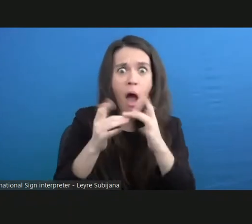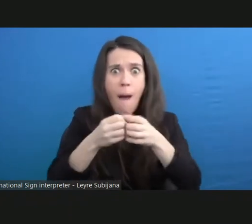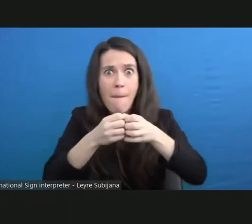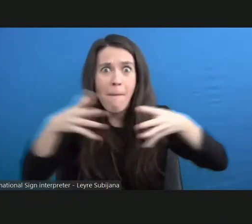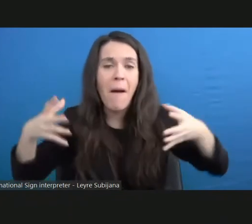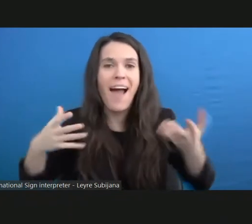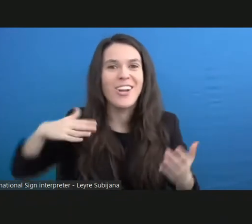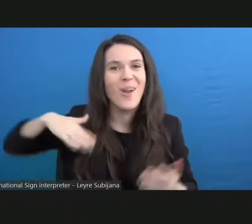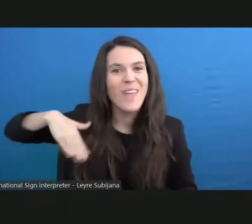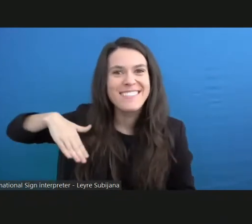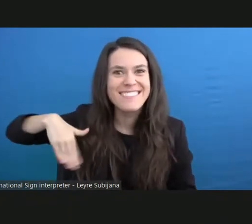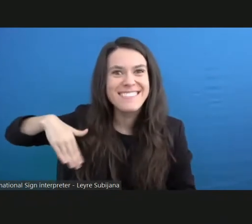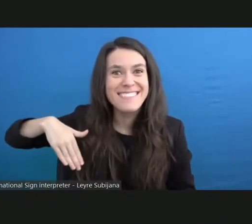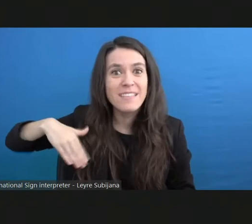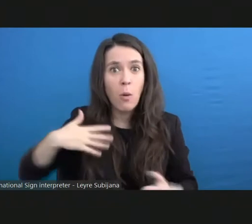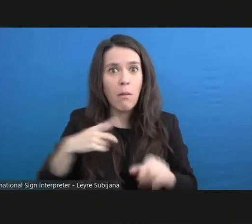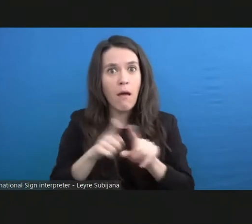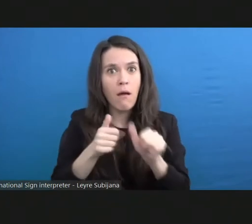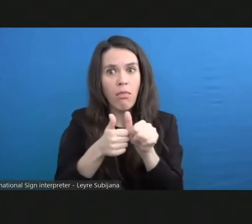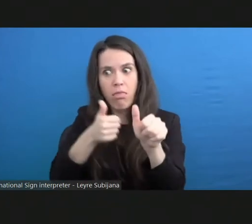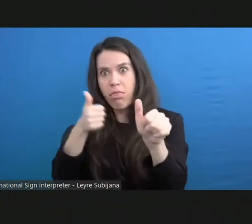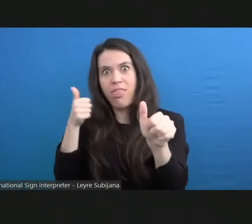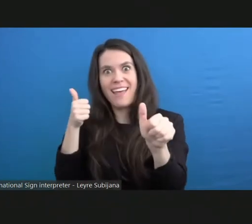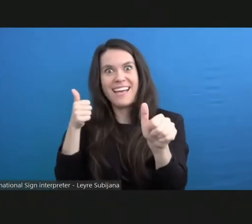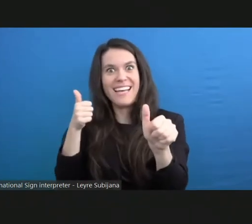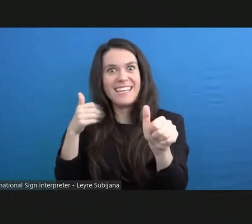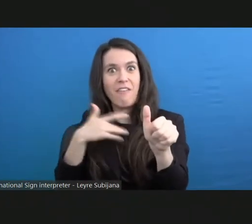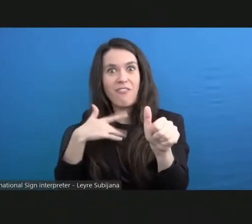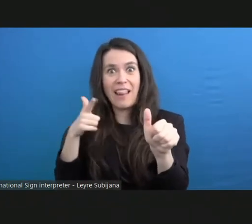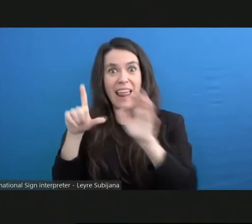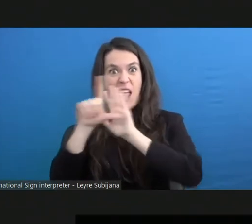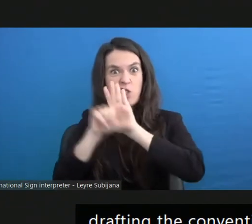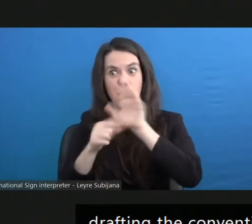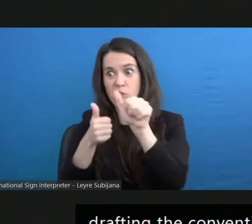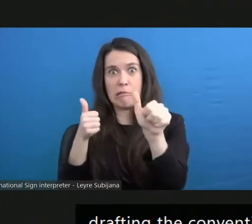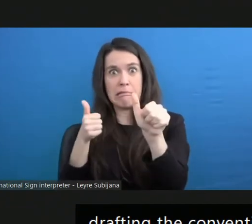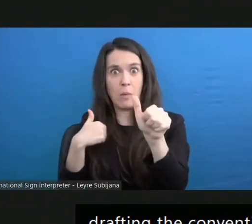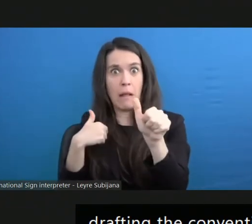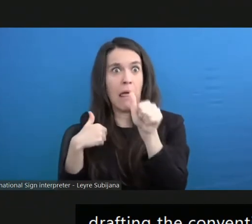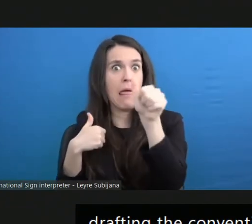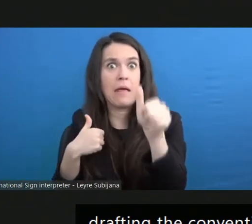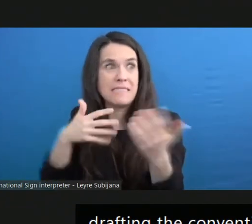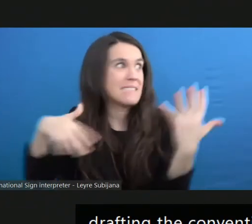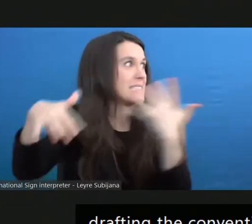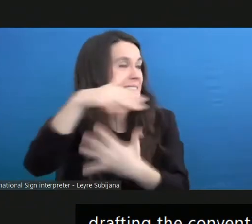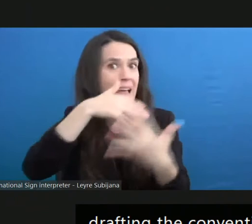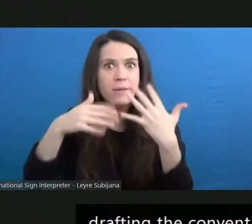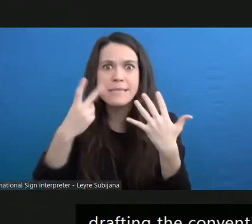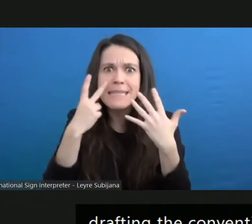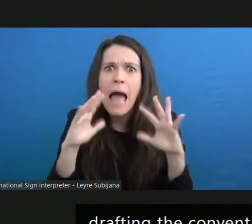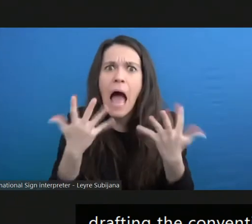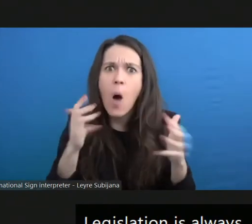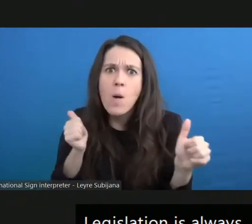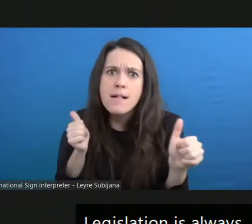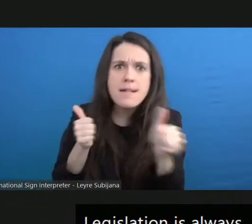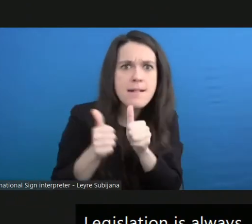these new situations. And that's one of the discussions we should have today. We also are seeing that there are a lot of